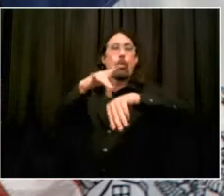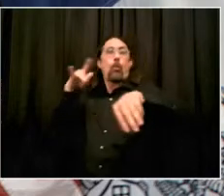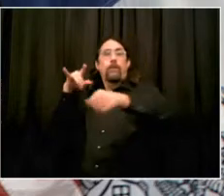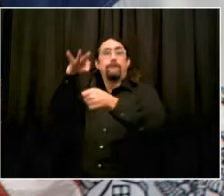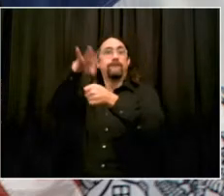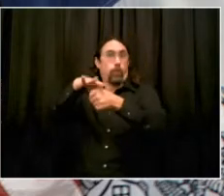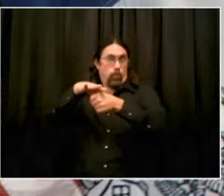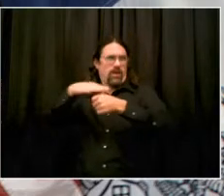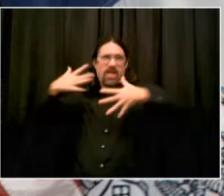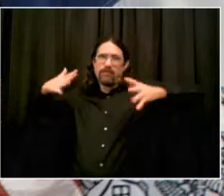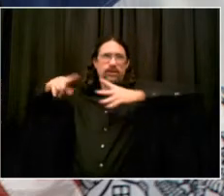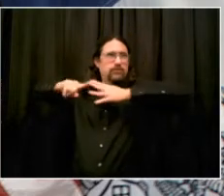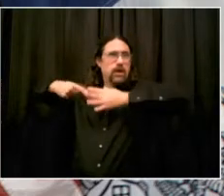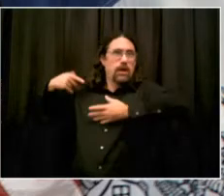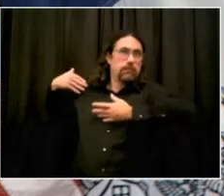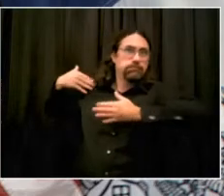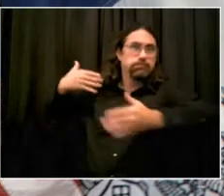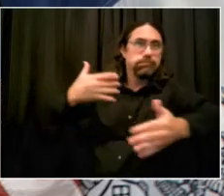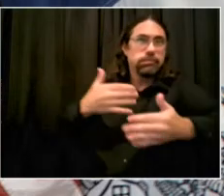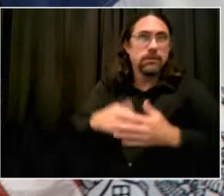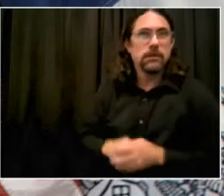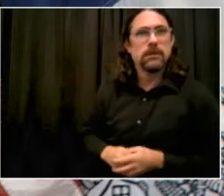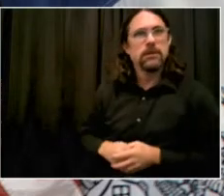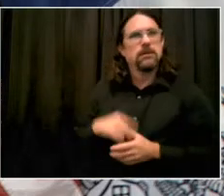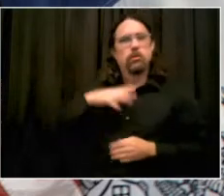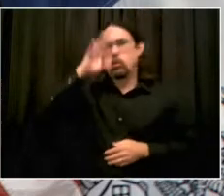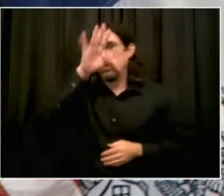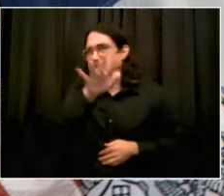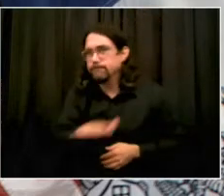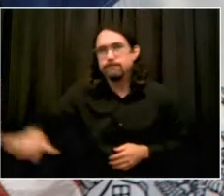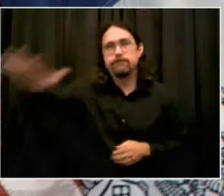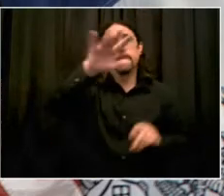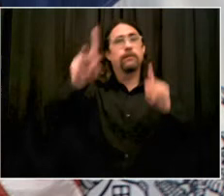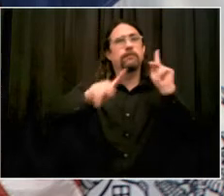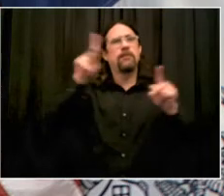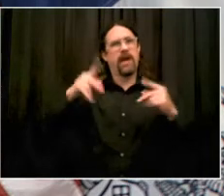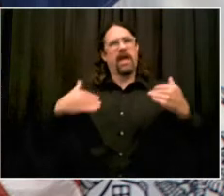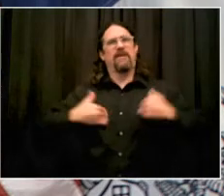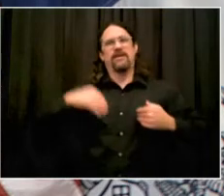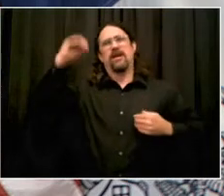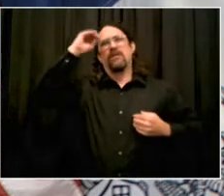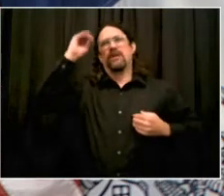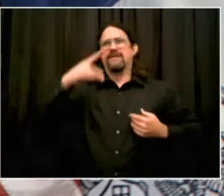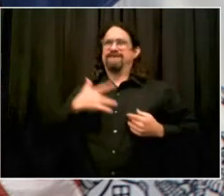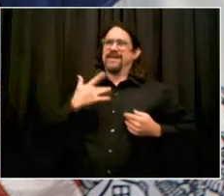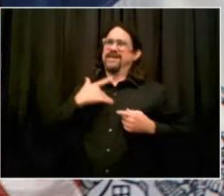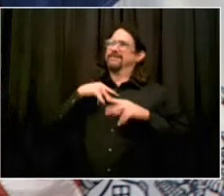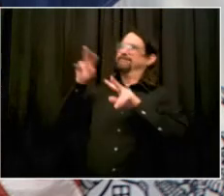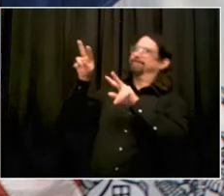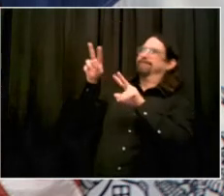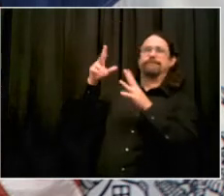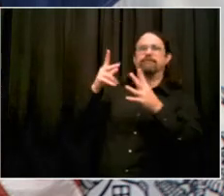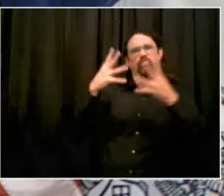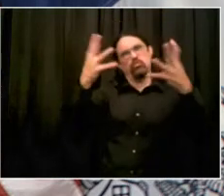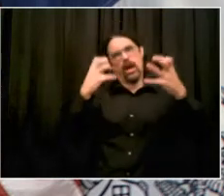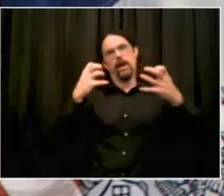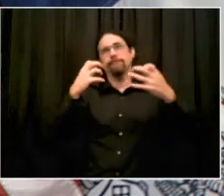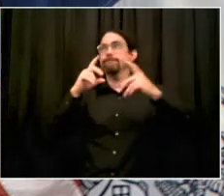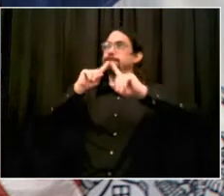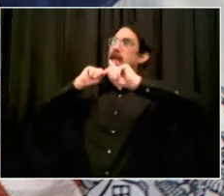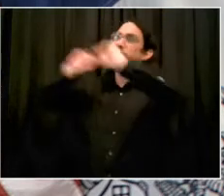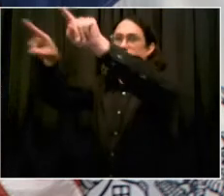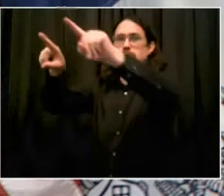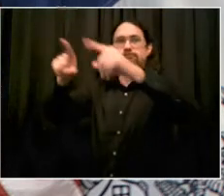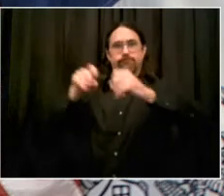even before we've gotten to this election. Even other types of elections, people are feeling tremendously engaged in. So, no, I do